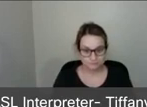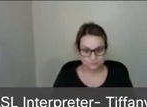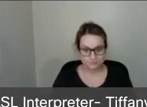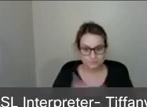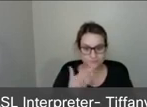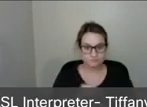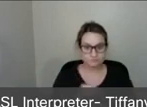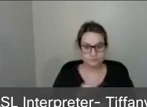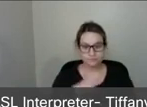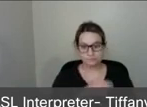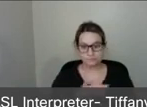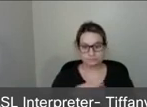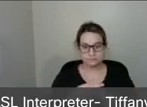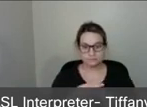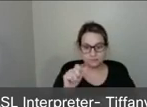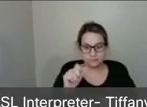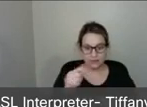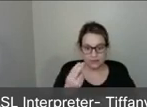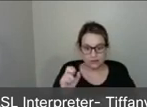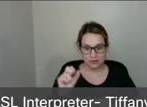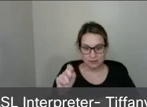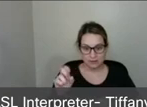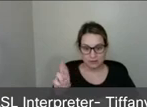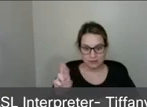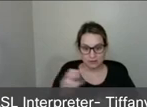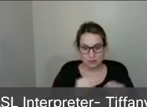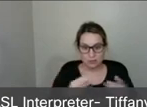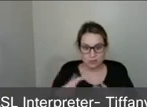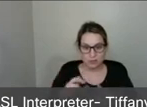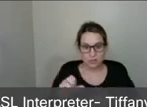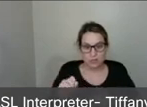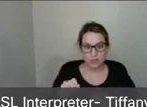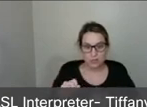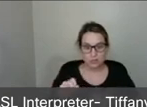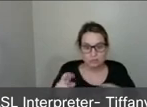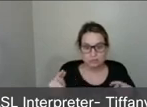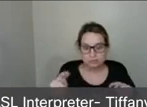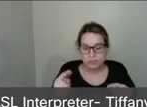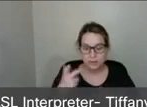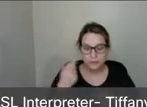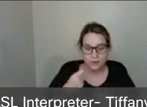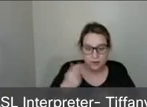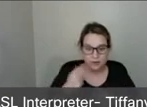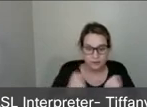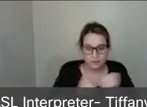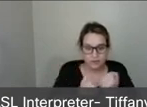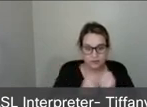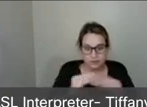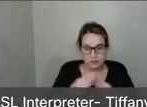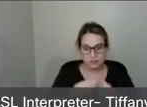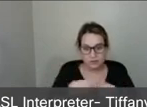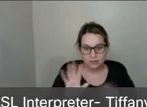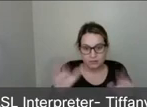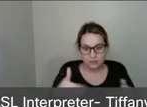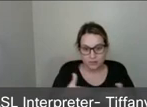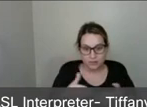Good evening, Commissioner. My name is Athena Stewart. I'm an organizer with Stand for Children, a nonprofit education advocacy organization that focuses